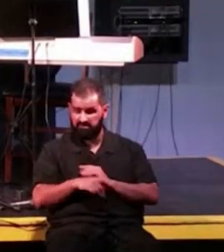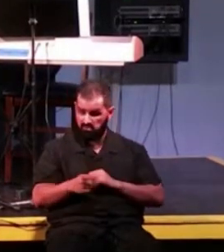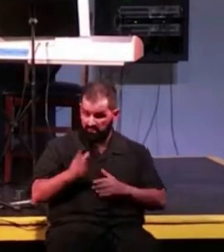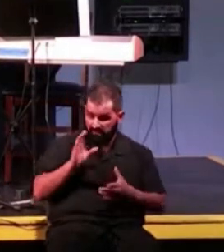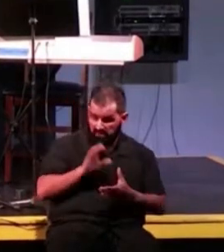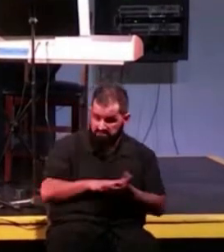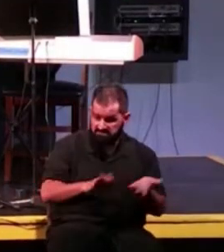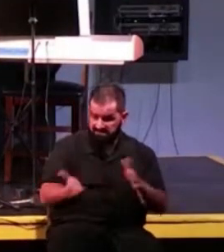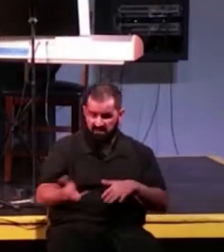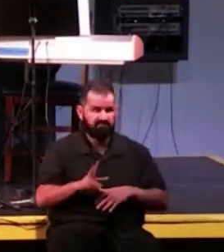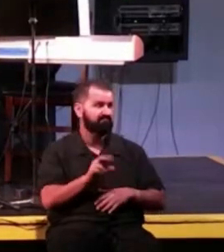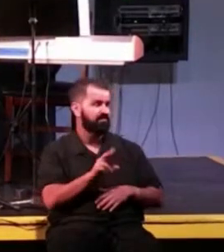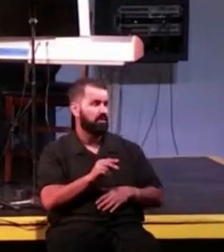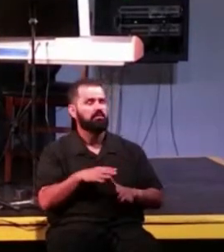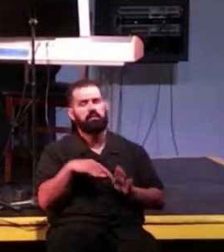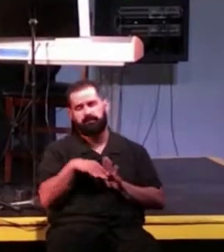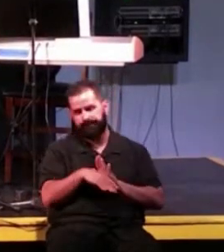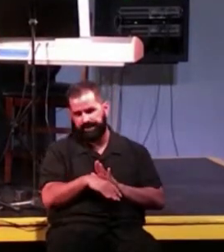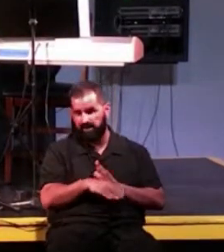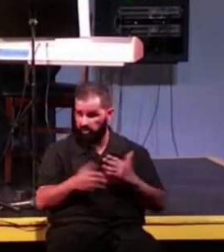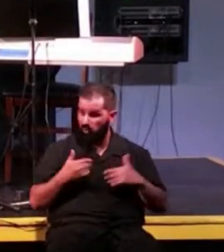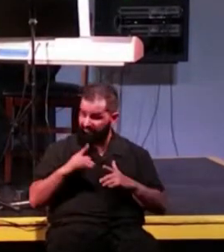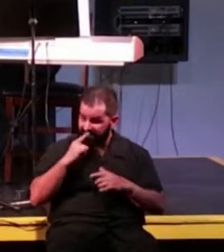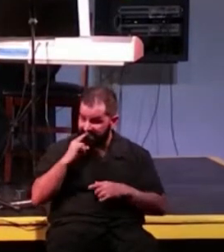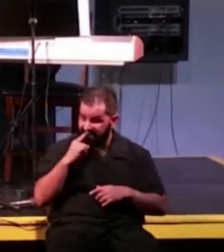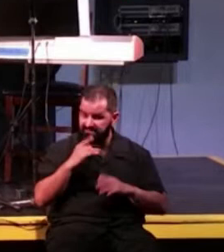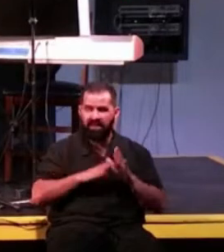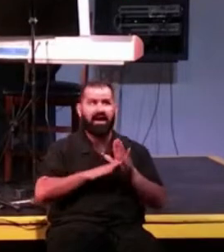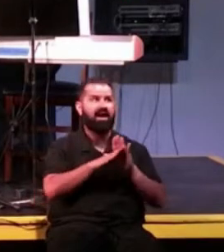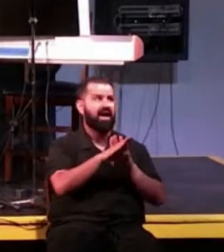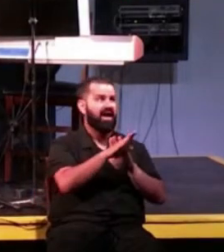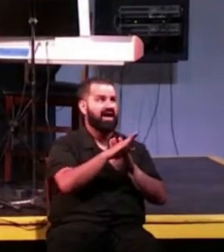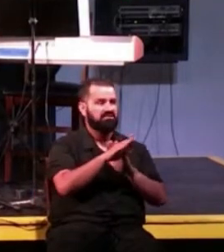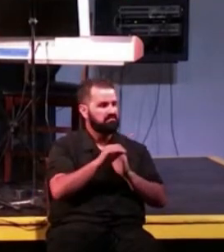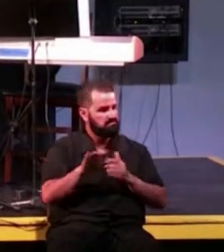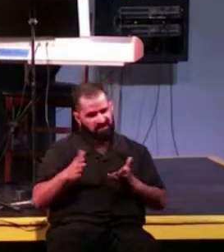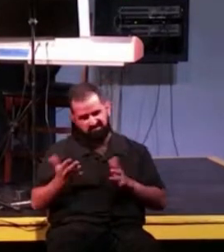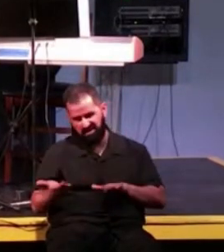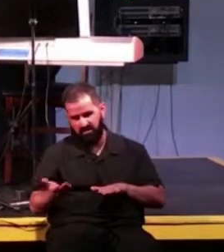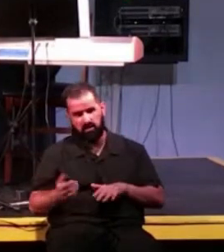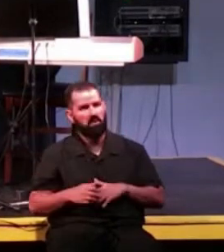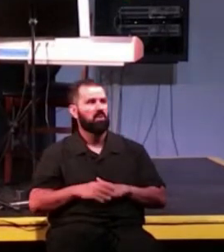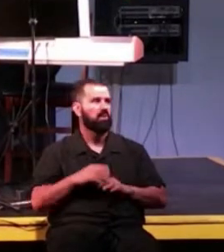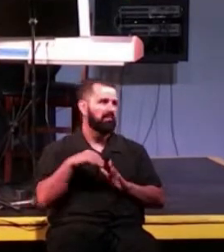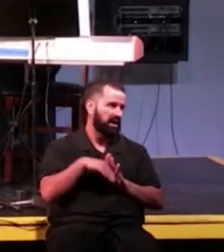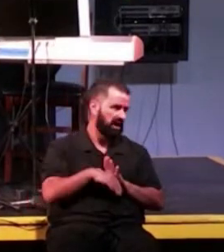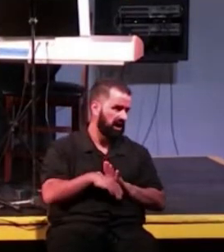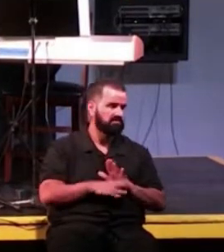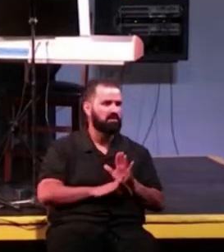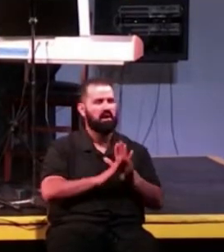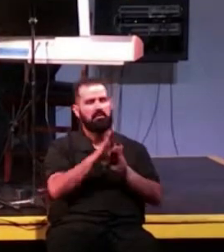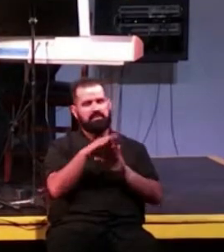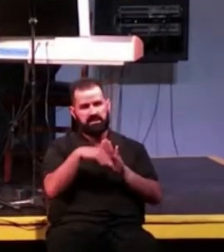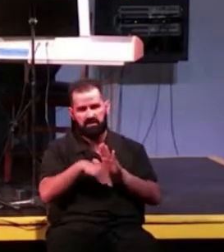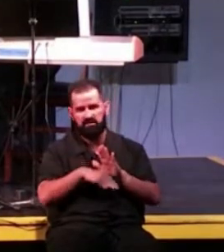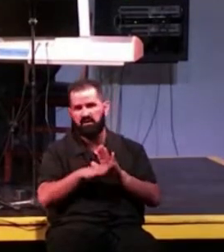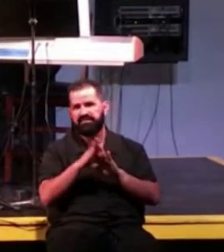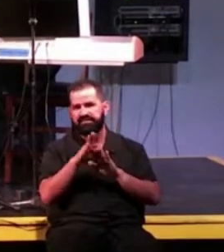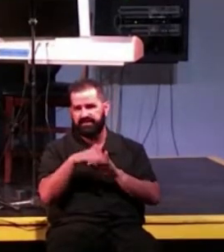bad. You have kids? Great. Now they're dead. Up and down, up and down, up and down. But